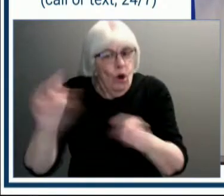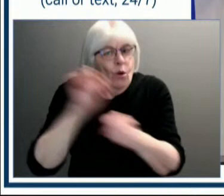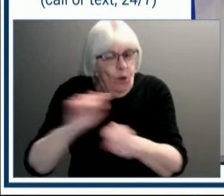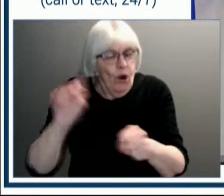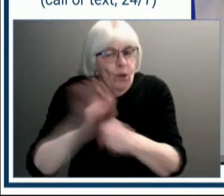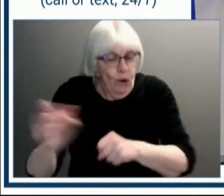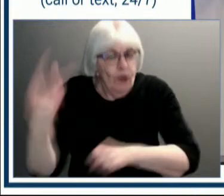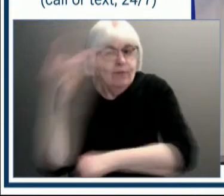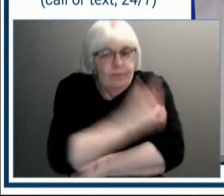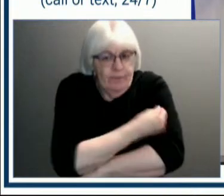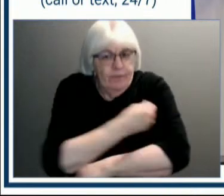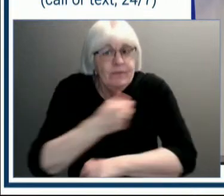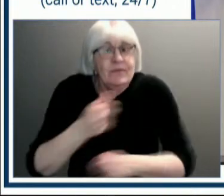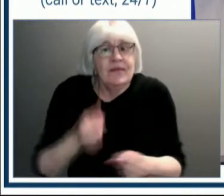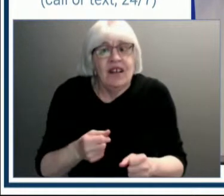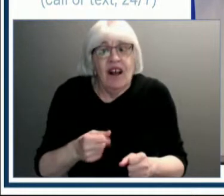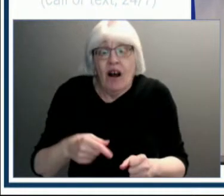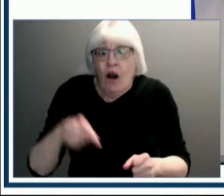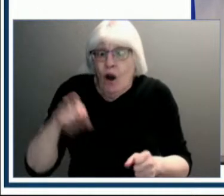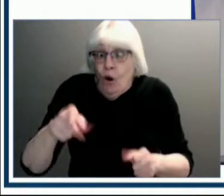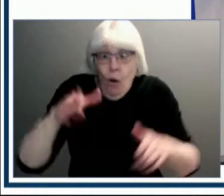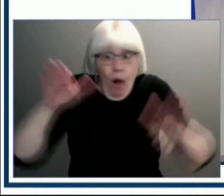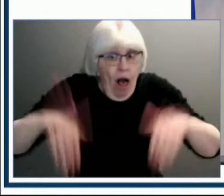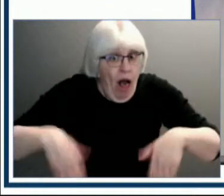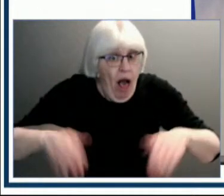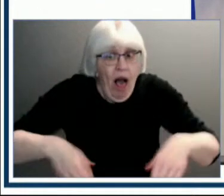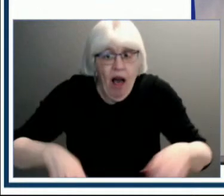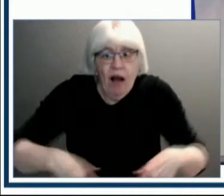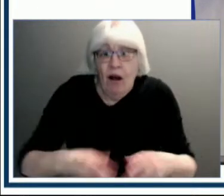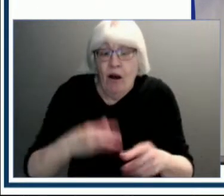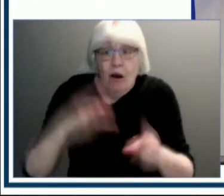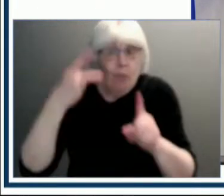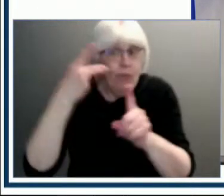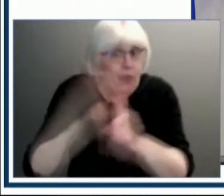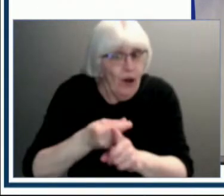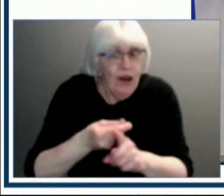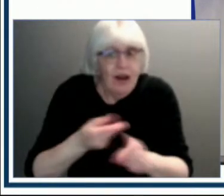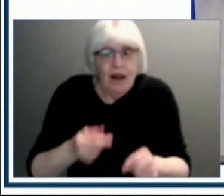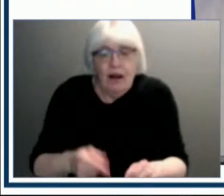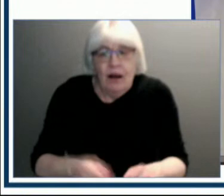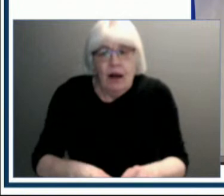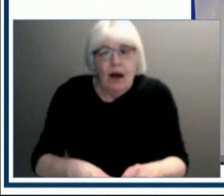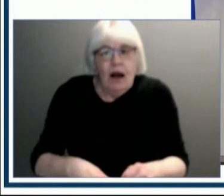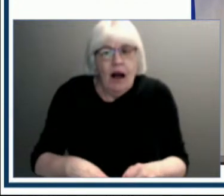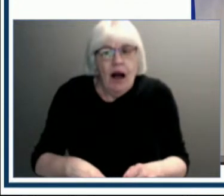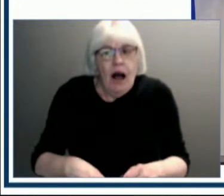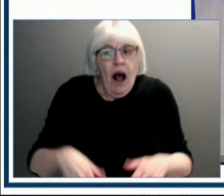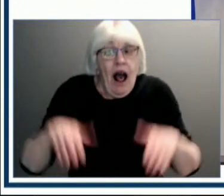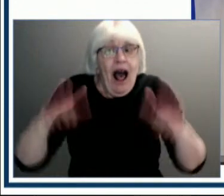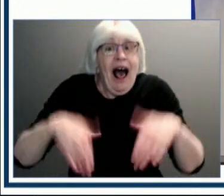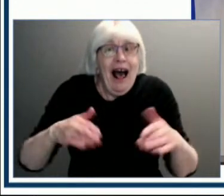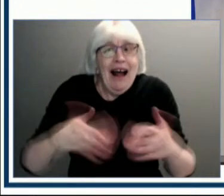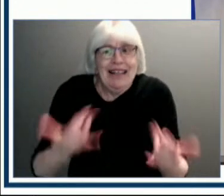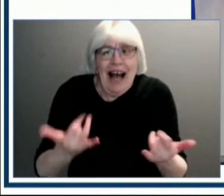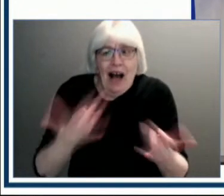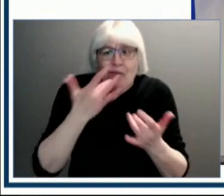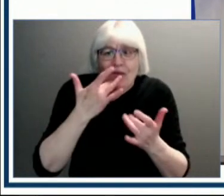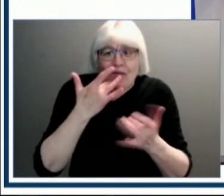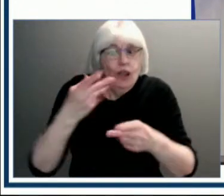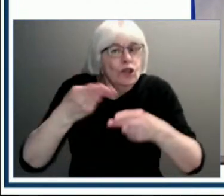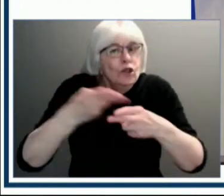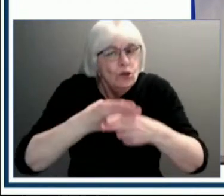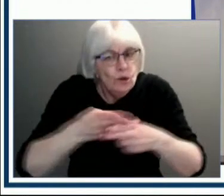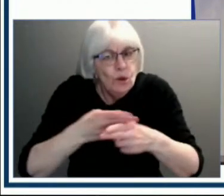didn't get an appointment or didn't get an appointment as early as you would like, keep checking back. We're opening more